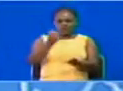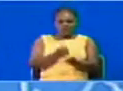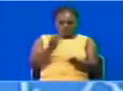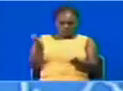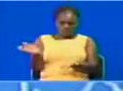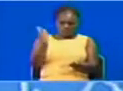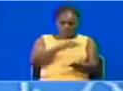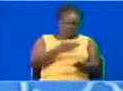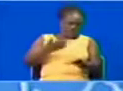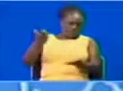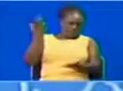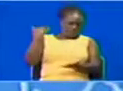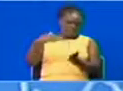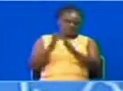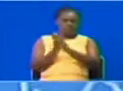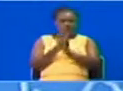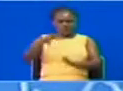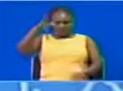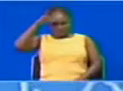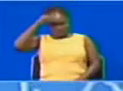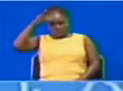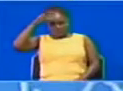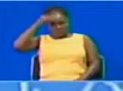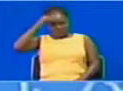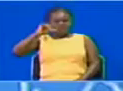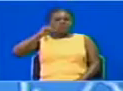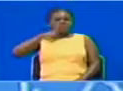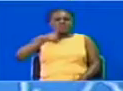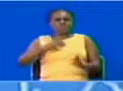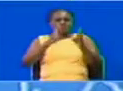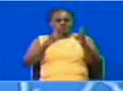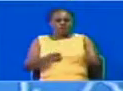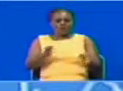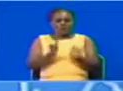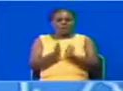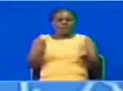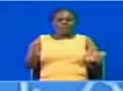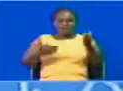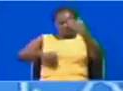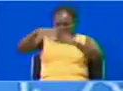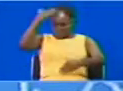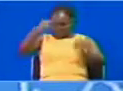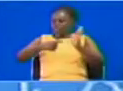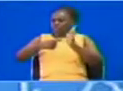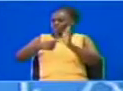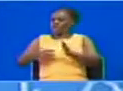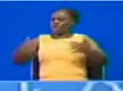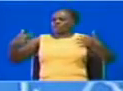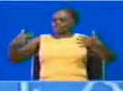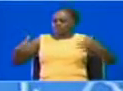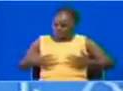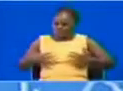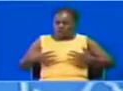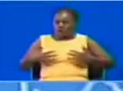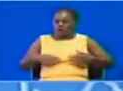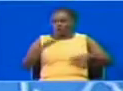to our previous story on matters education, where a new report on public universities has revealed shocking levels of academic theft in